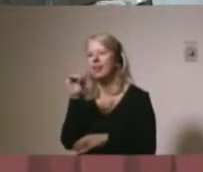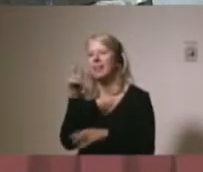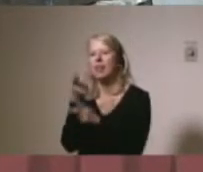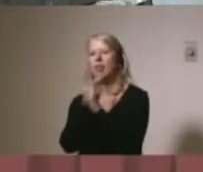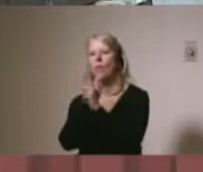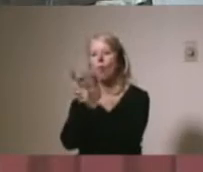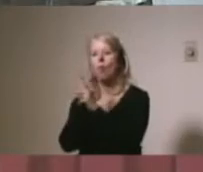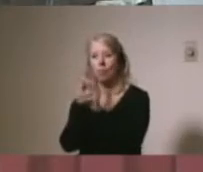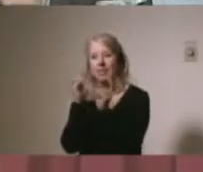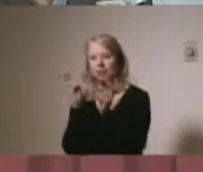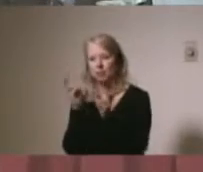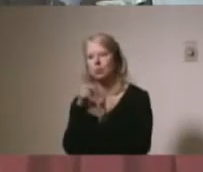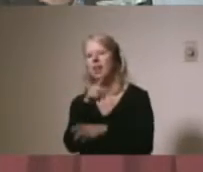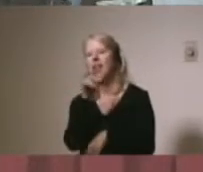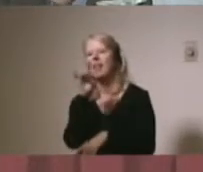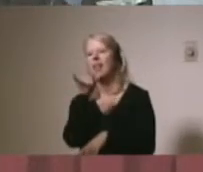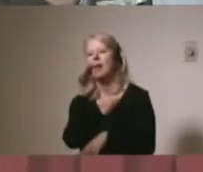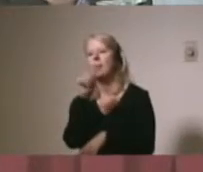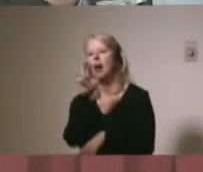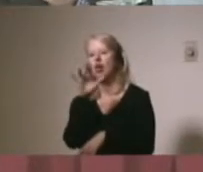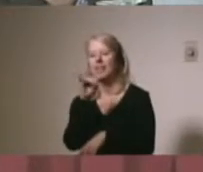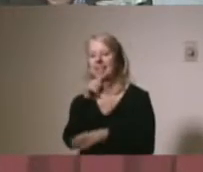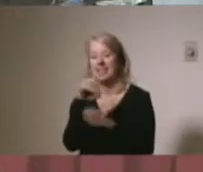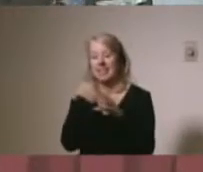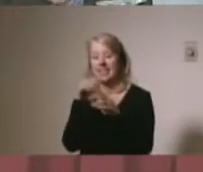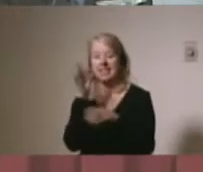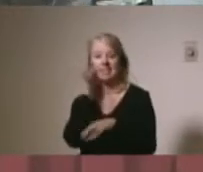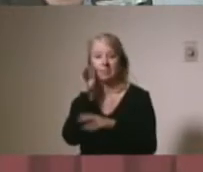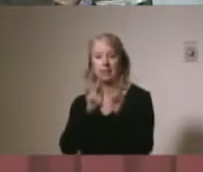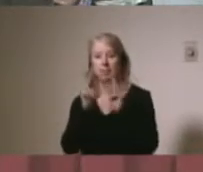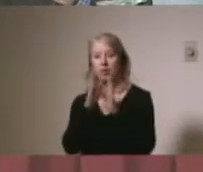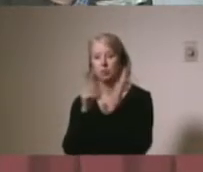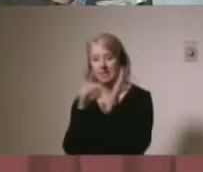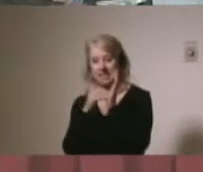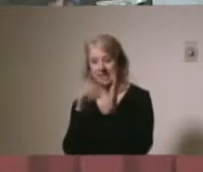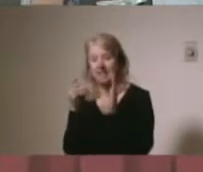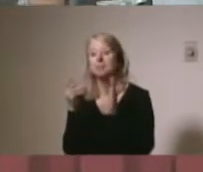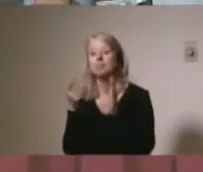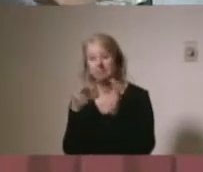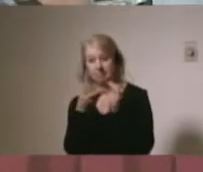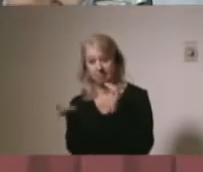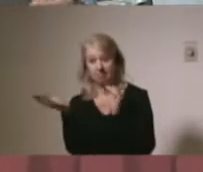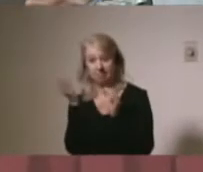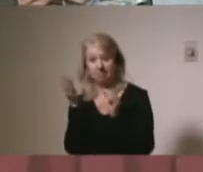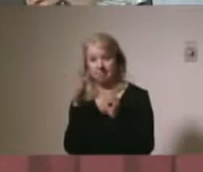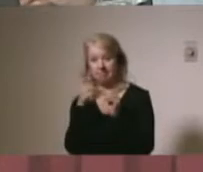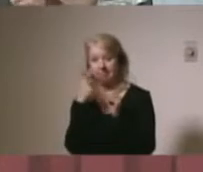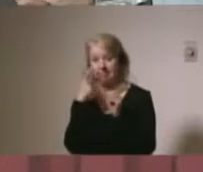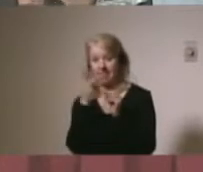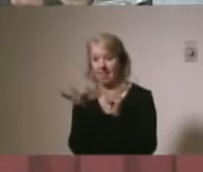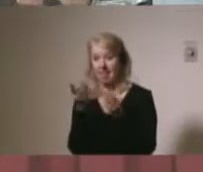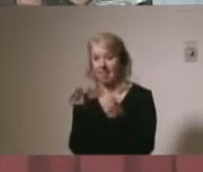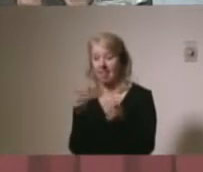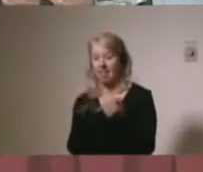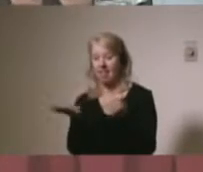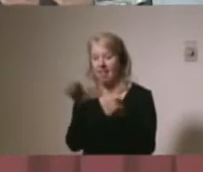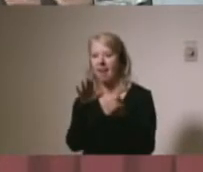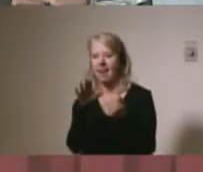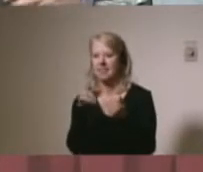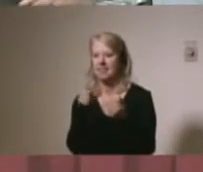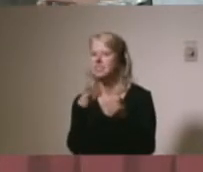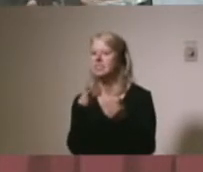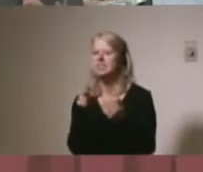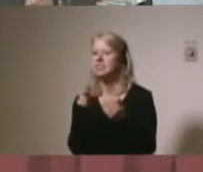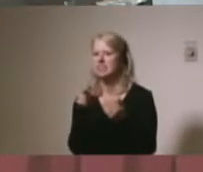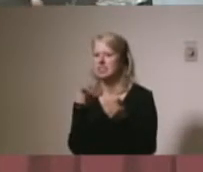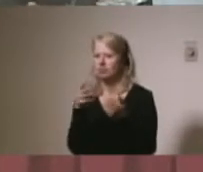Maori loans, what it is Maori in New Zealand see the land not as, as